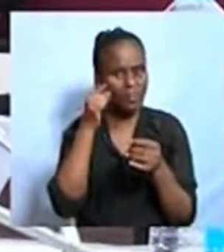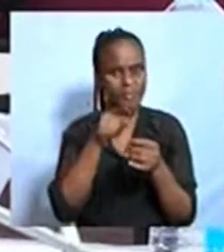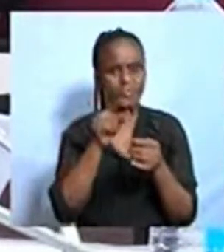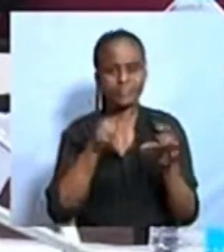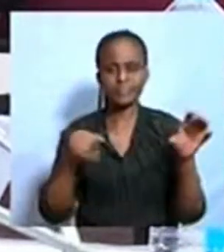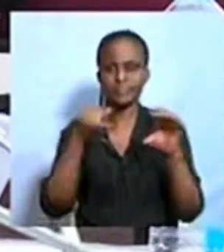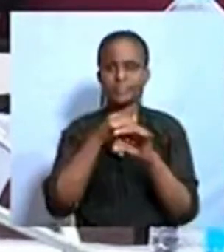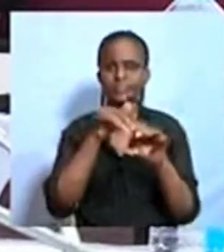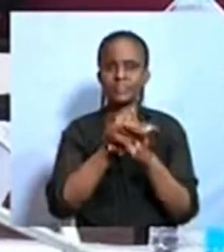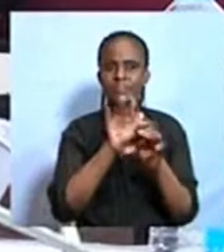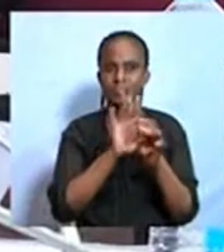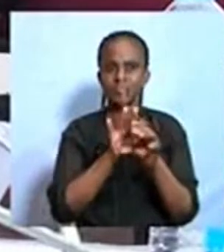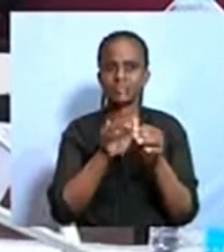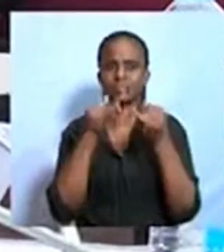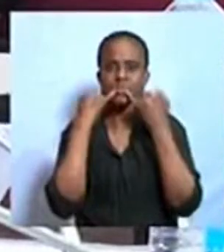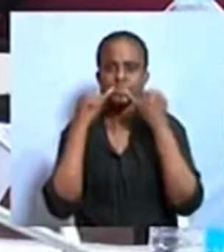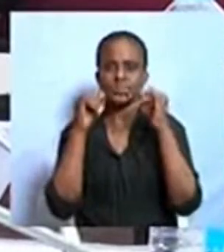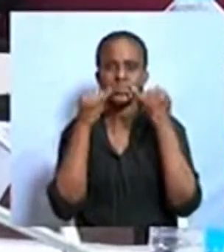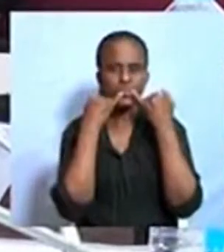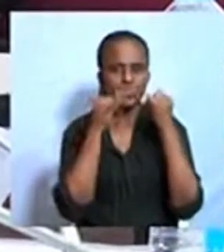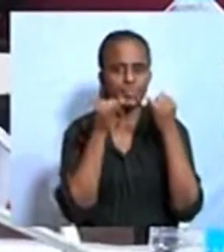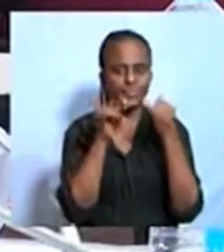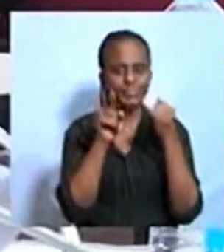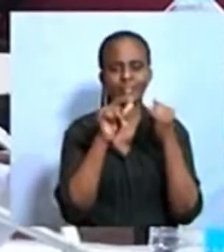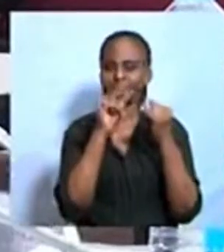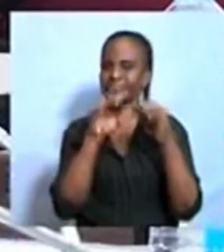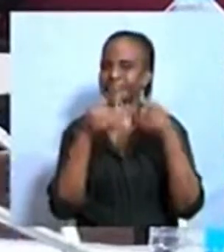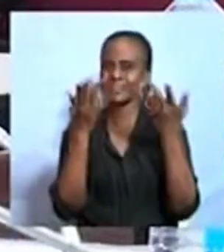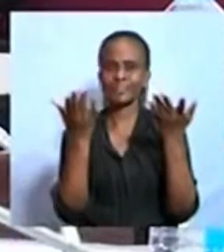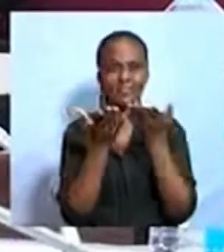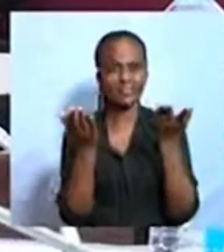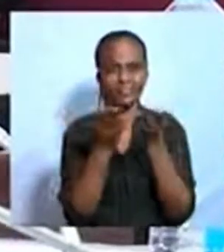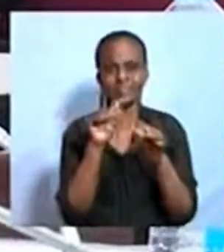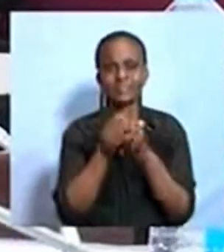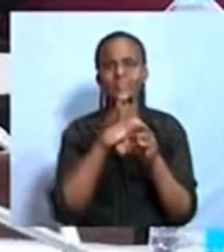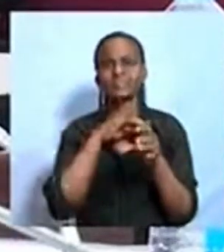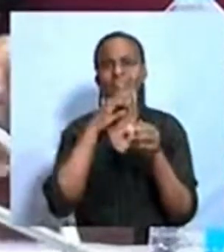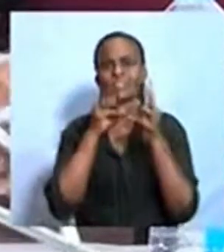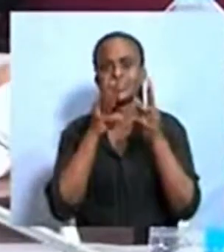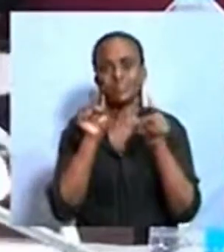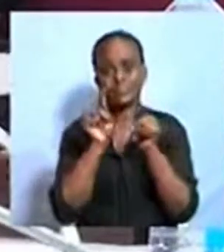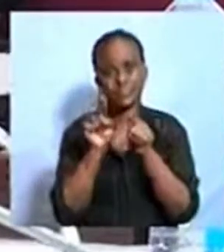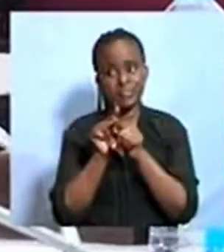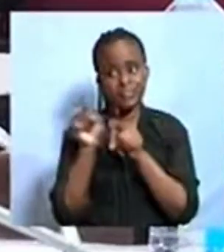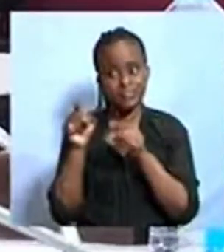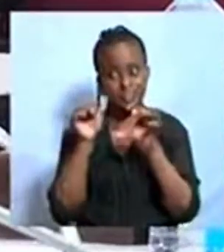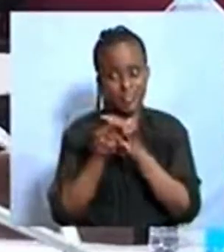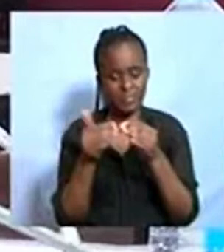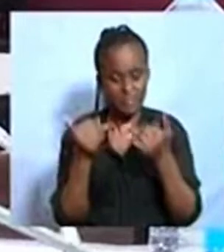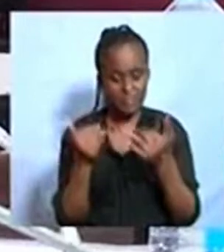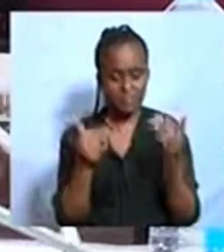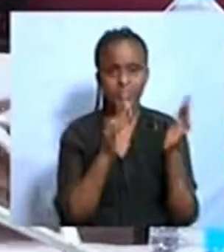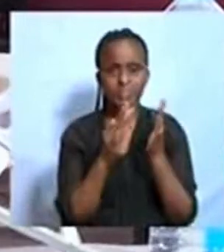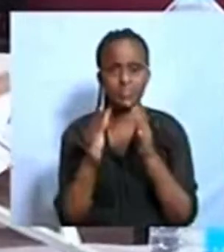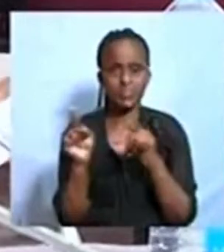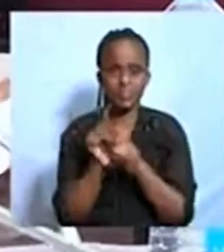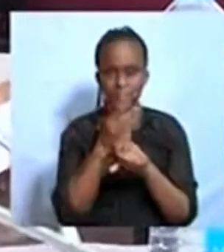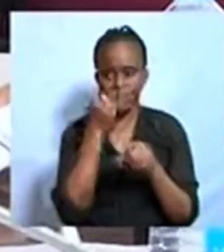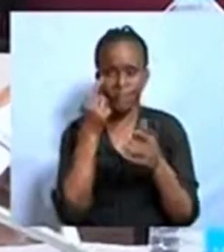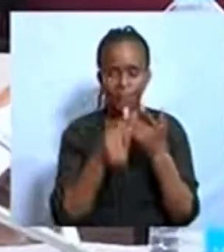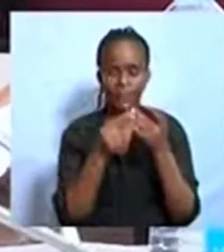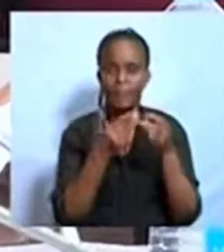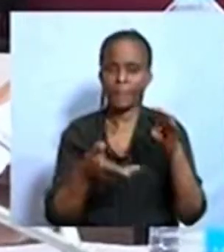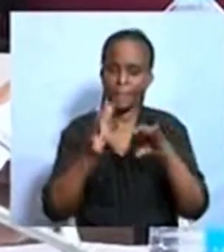the fact that information was not provided in an adequate manner, and that pillar in the current plan is supposed to be